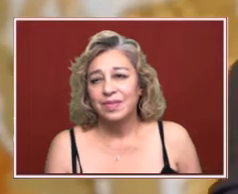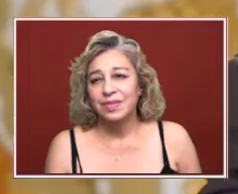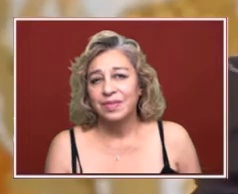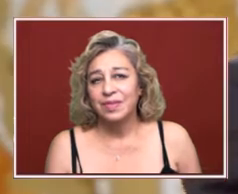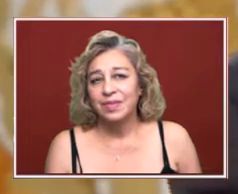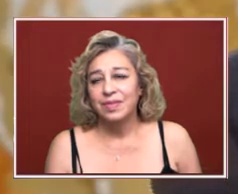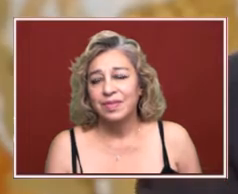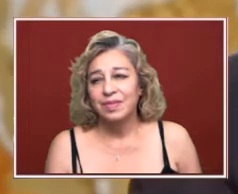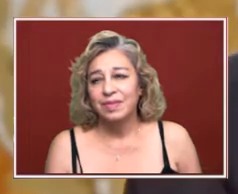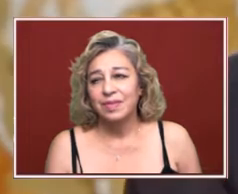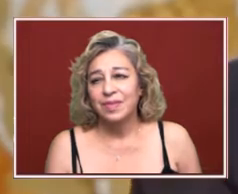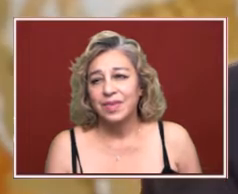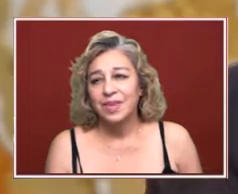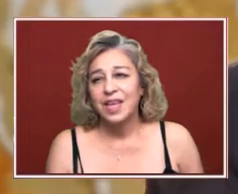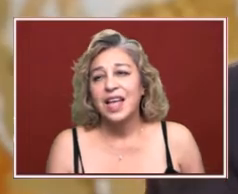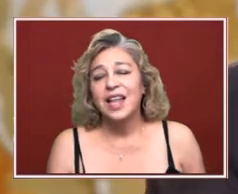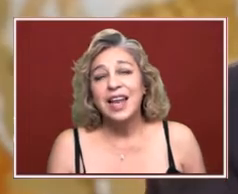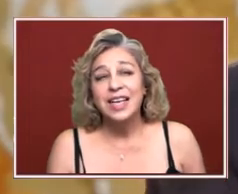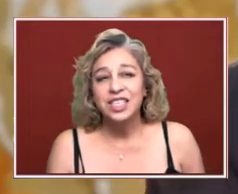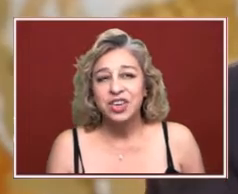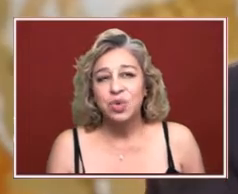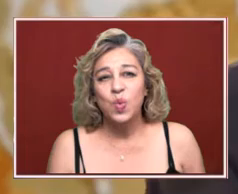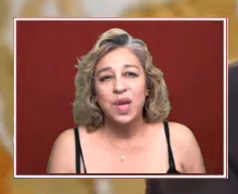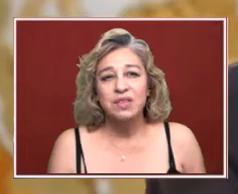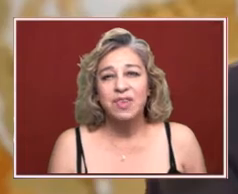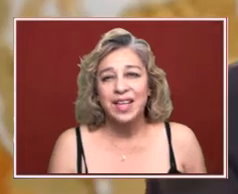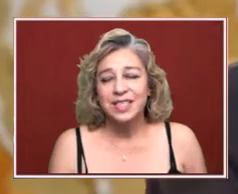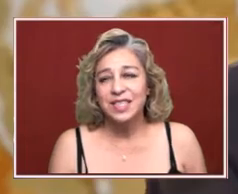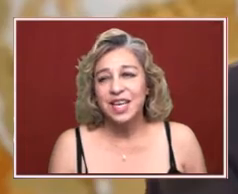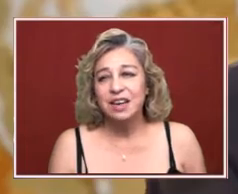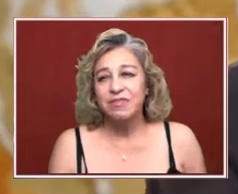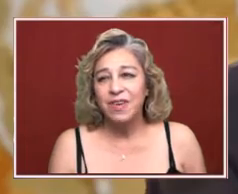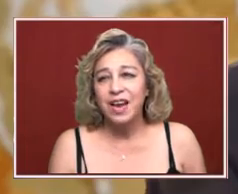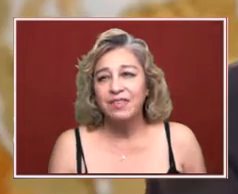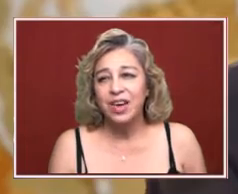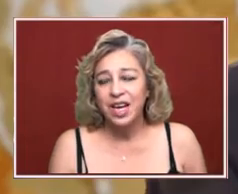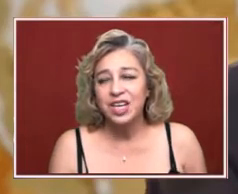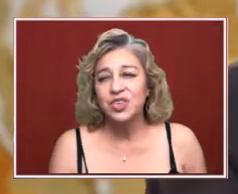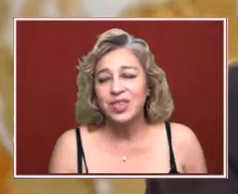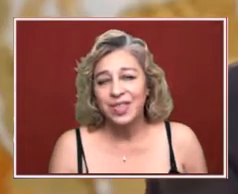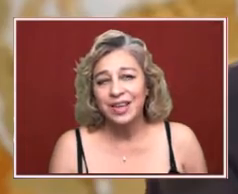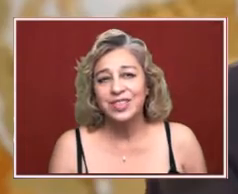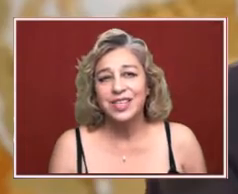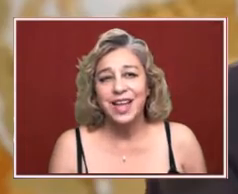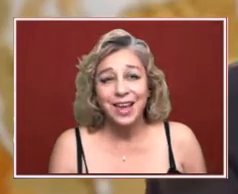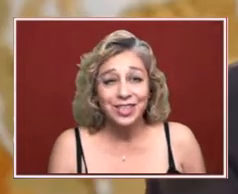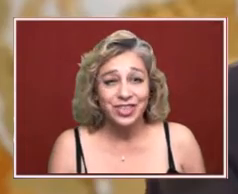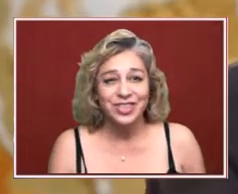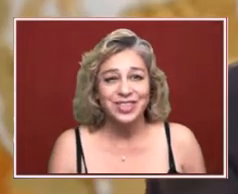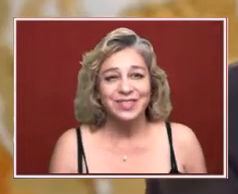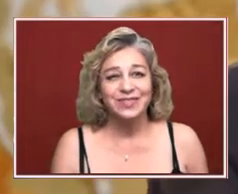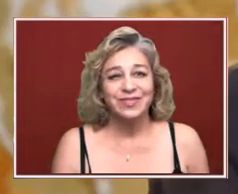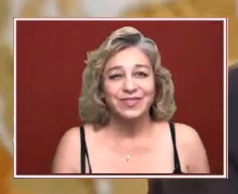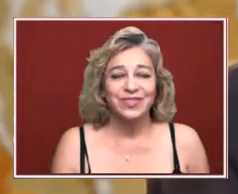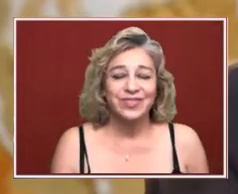en 500,000 hectáreas. Last year we advanced in 500,000